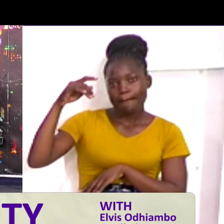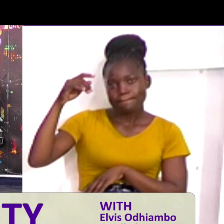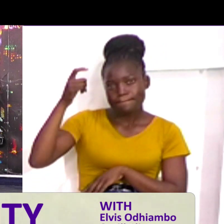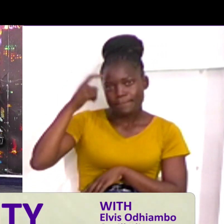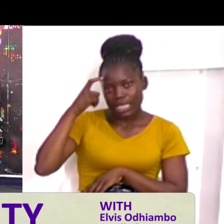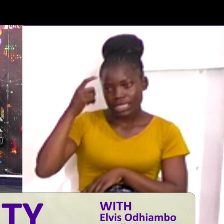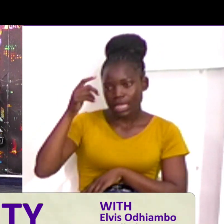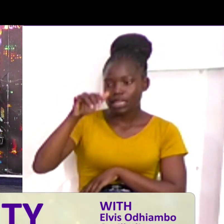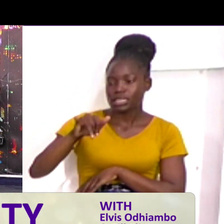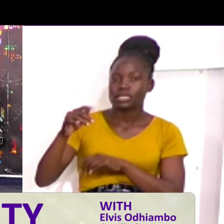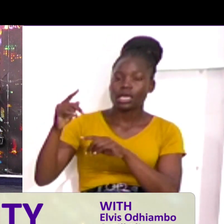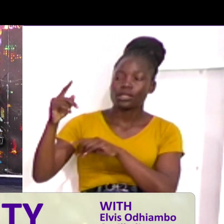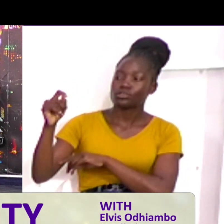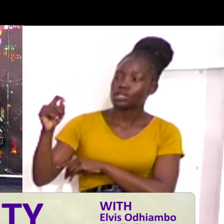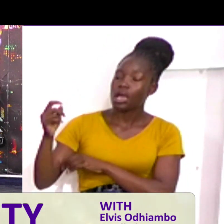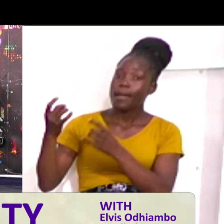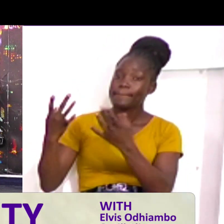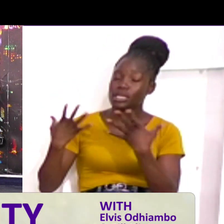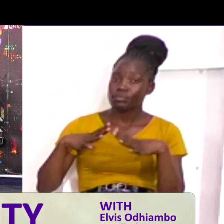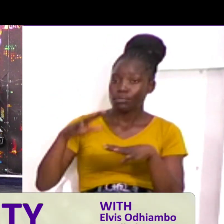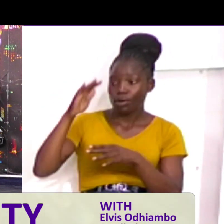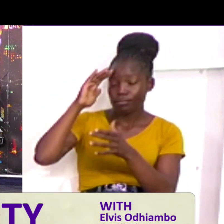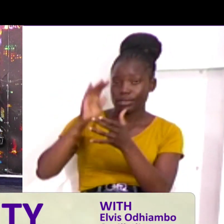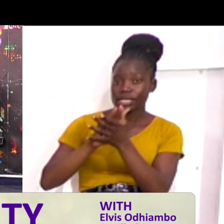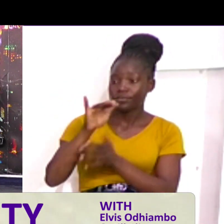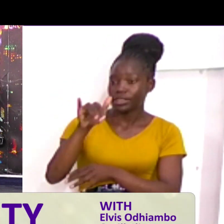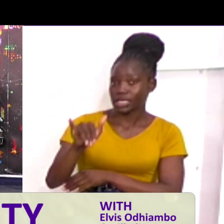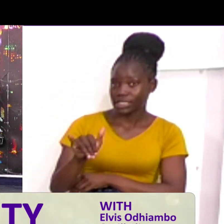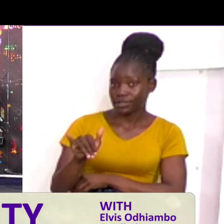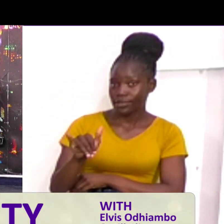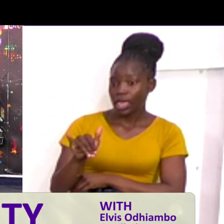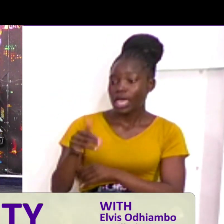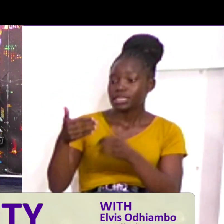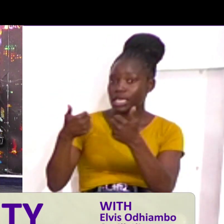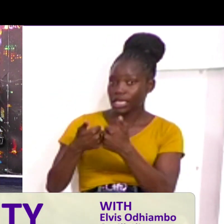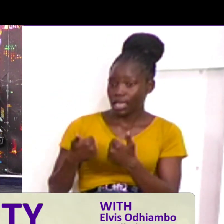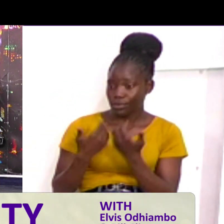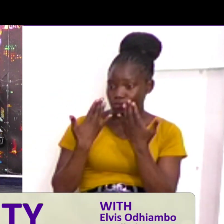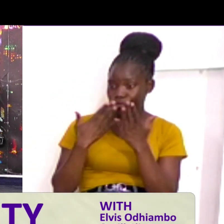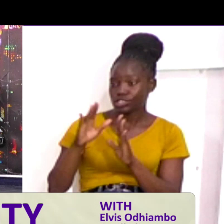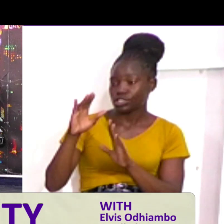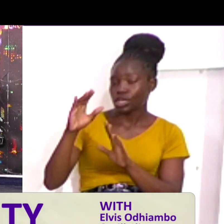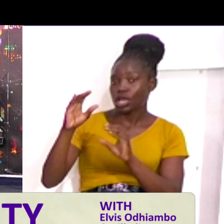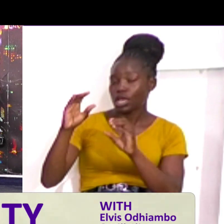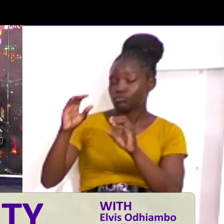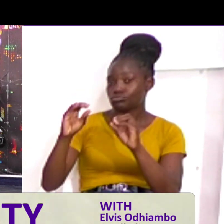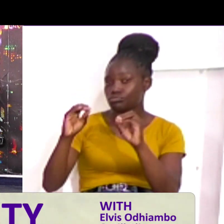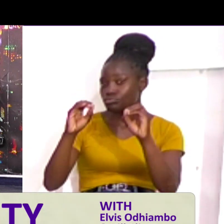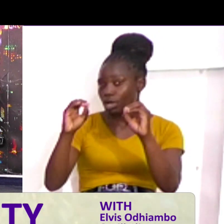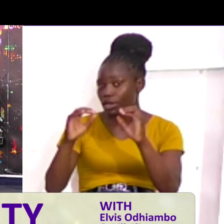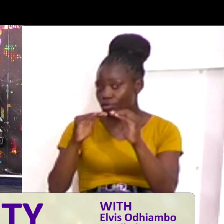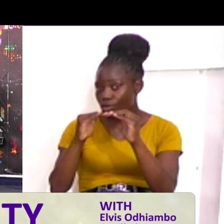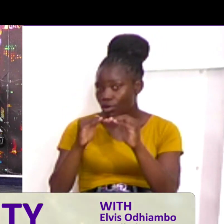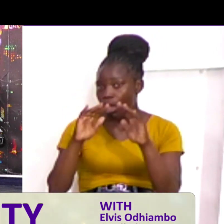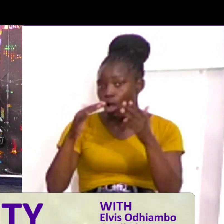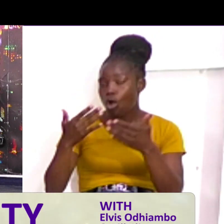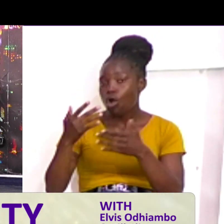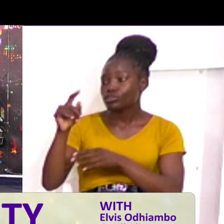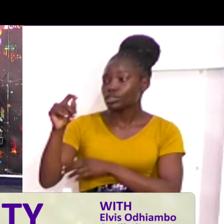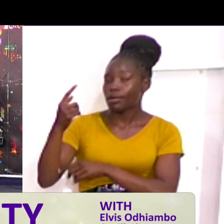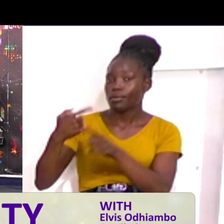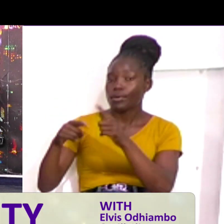that Tottenham. You see, many people believe that the game could end in a draw or Tottenham win. But at